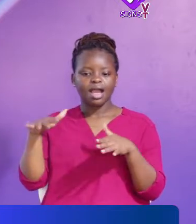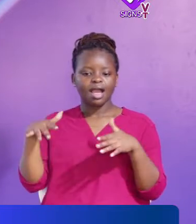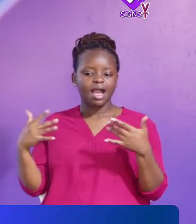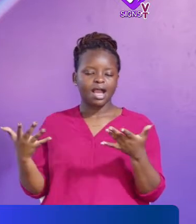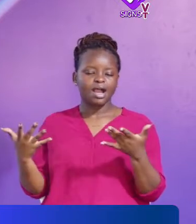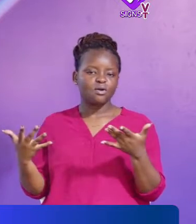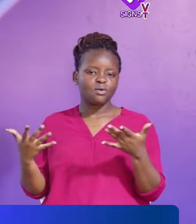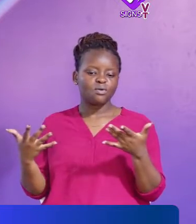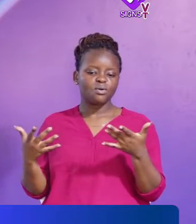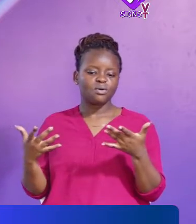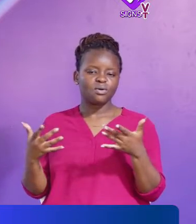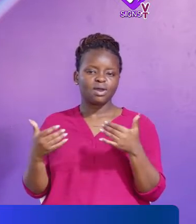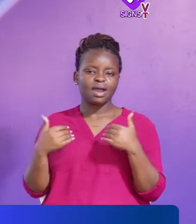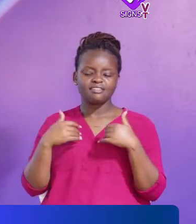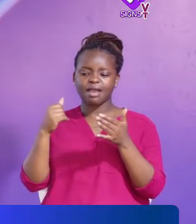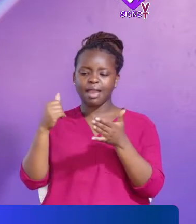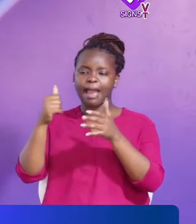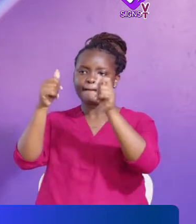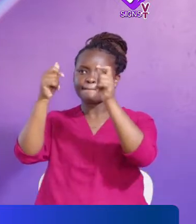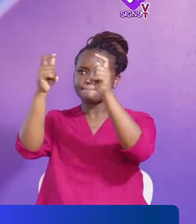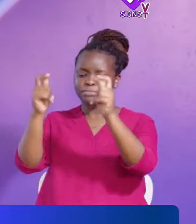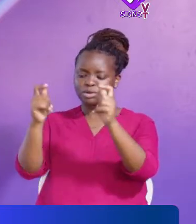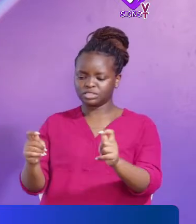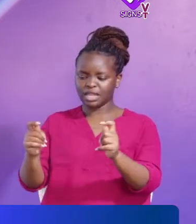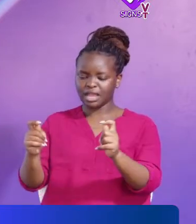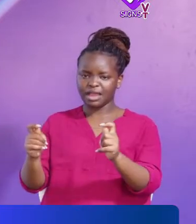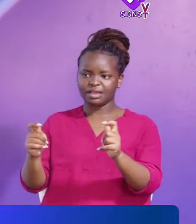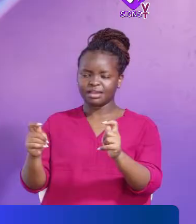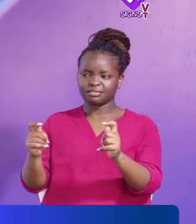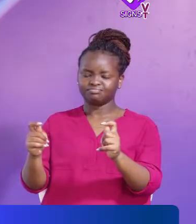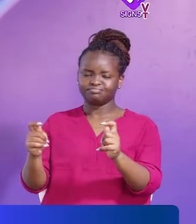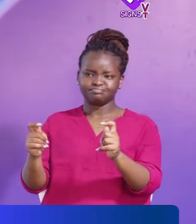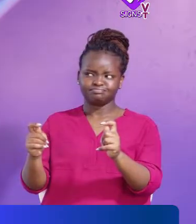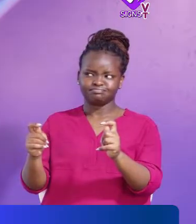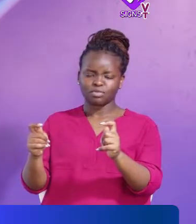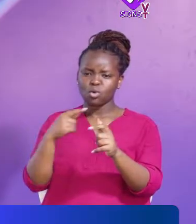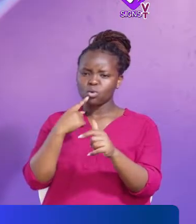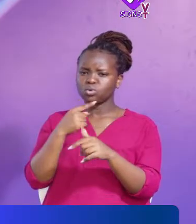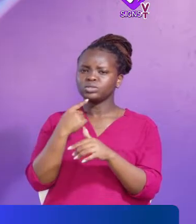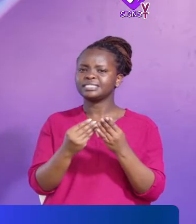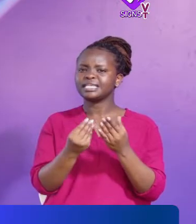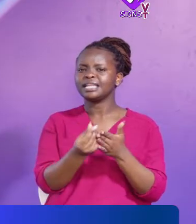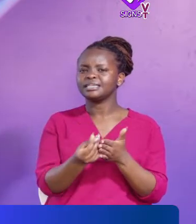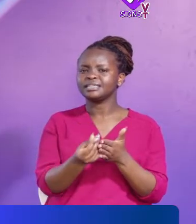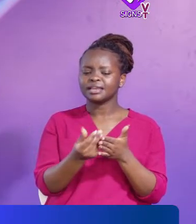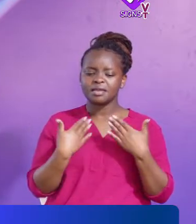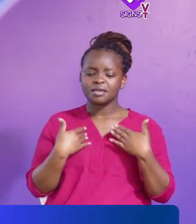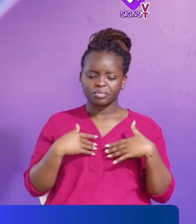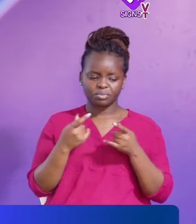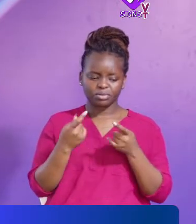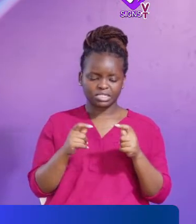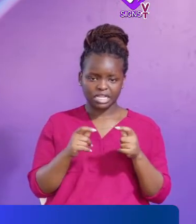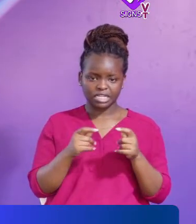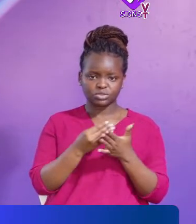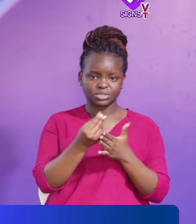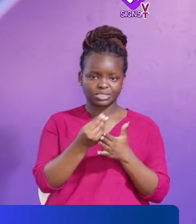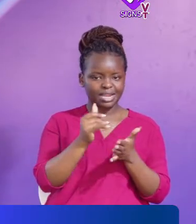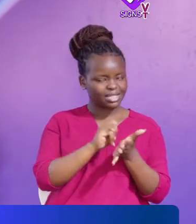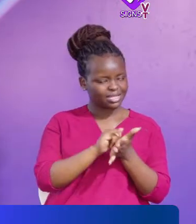Why should you put a poster on your land that's not for sale? Who is selling it? There are people who are trying to sell it on So that's the